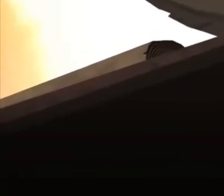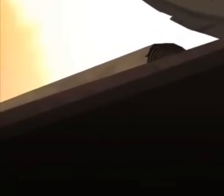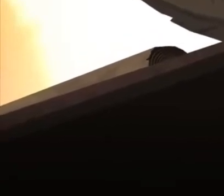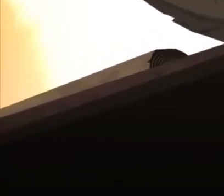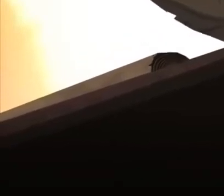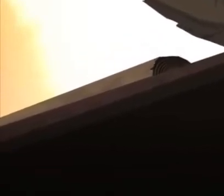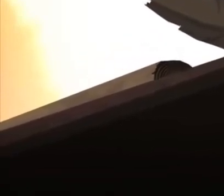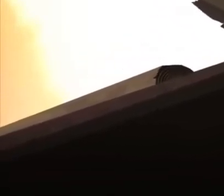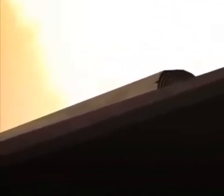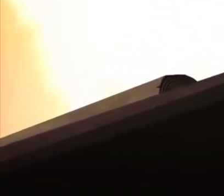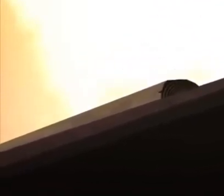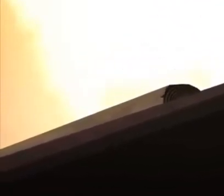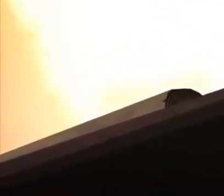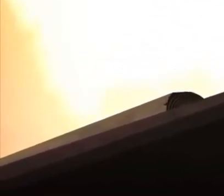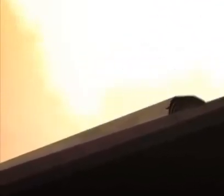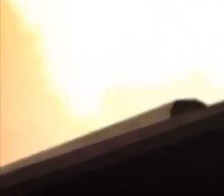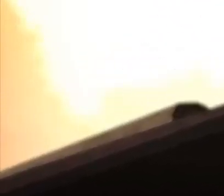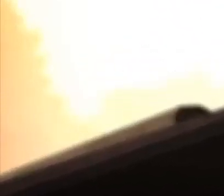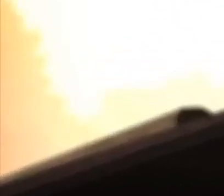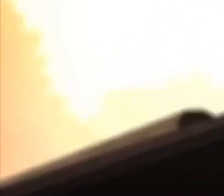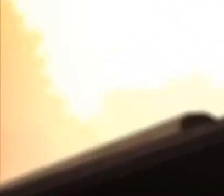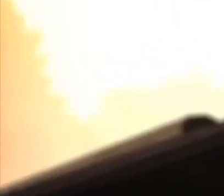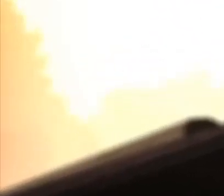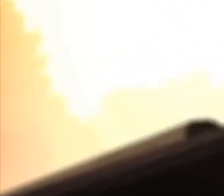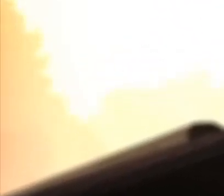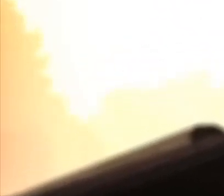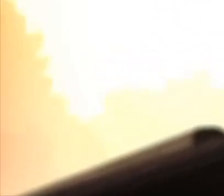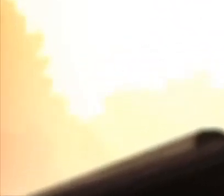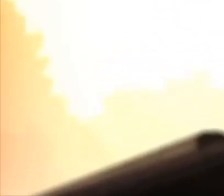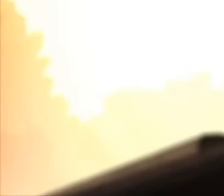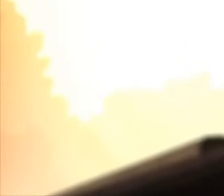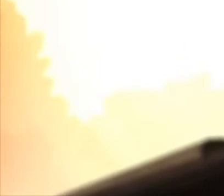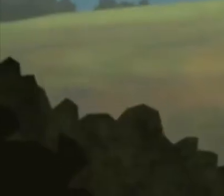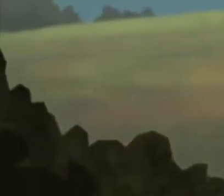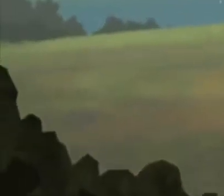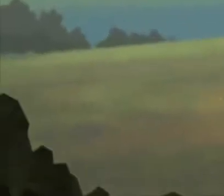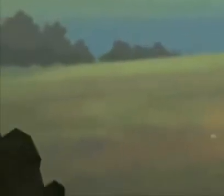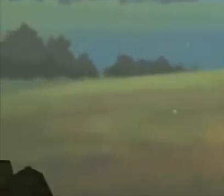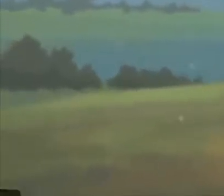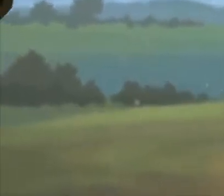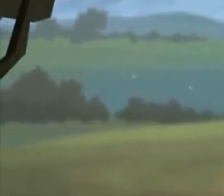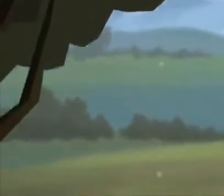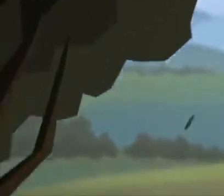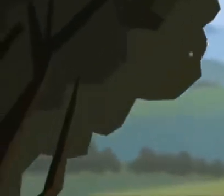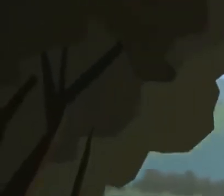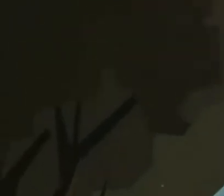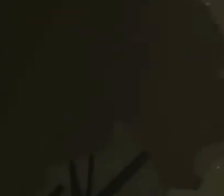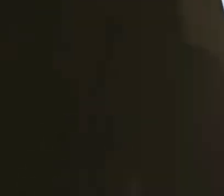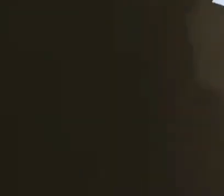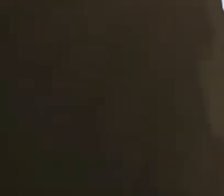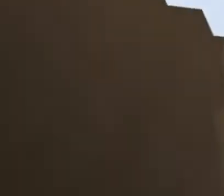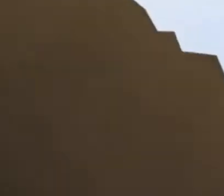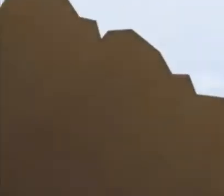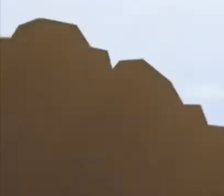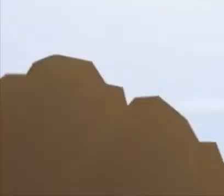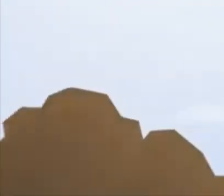earth. So shouldn't it continue? Of course. Luke has left the story open-ended on purpose, so that his readers would know